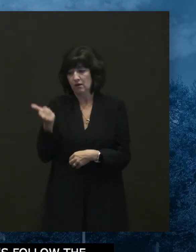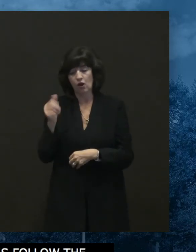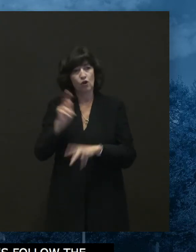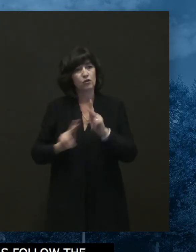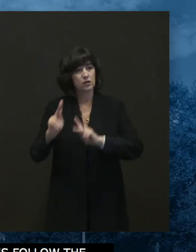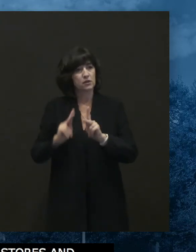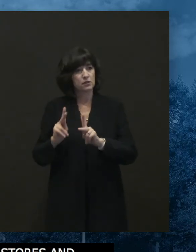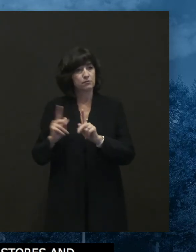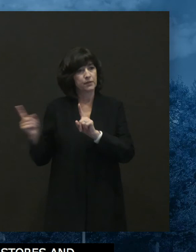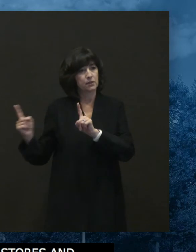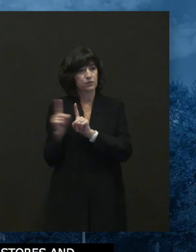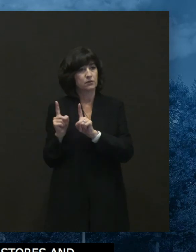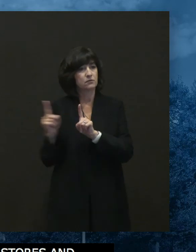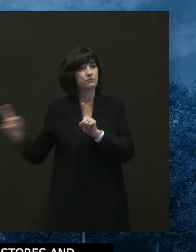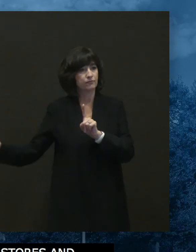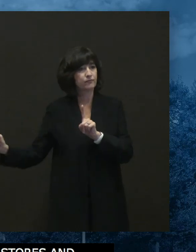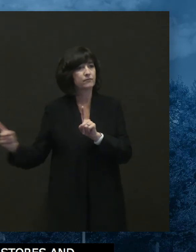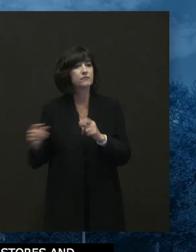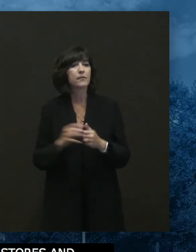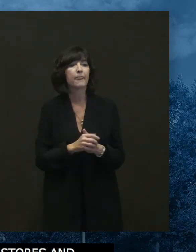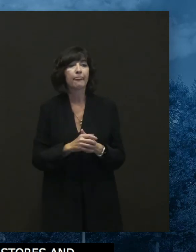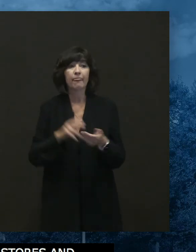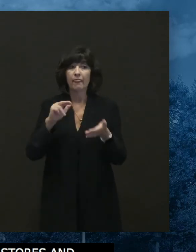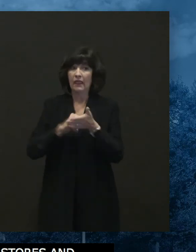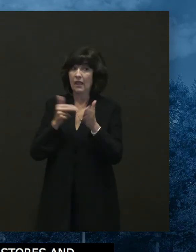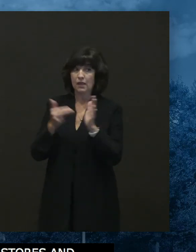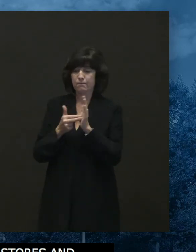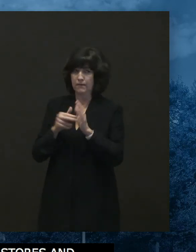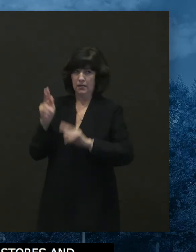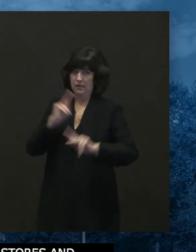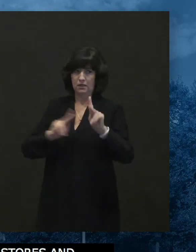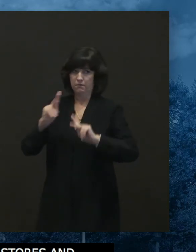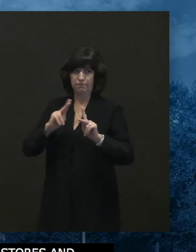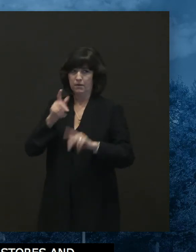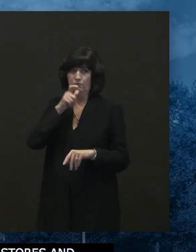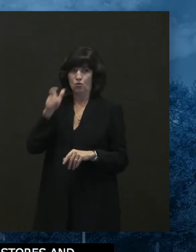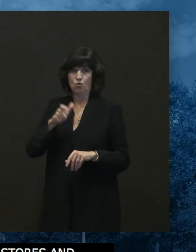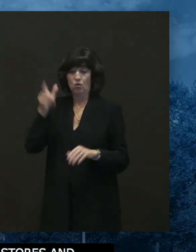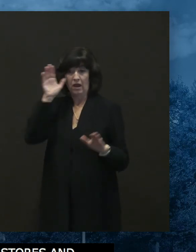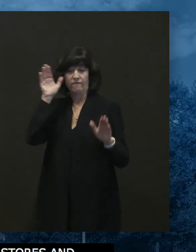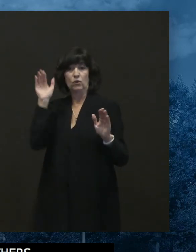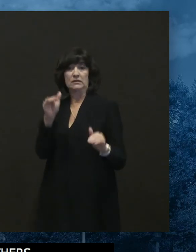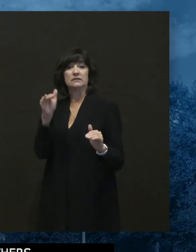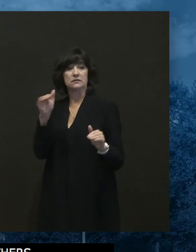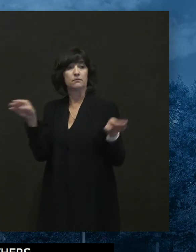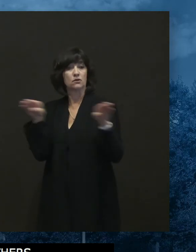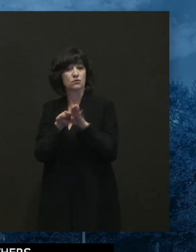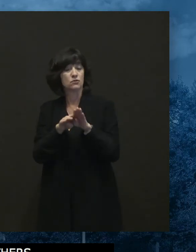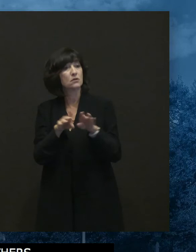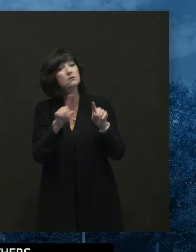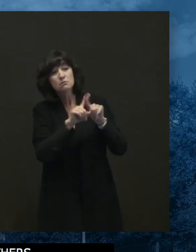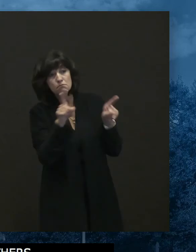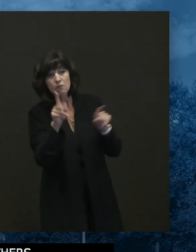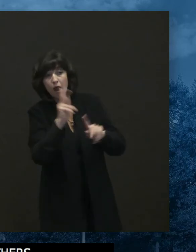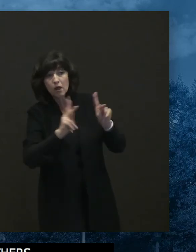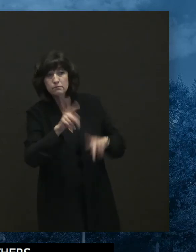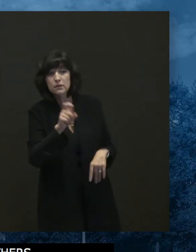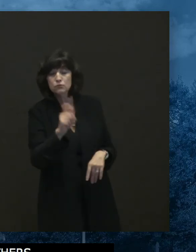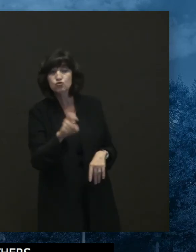hearing you correctly, people should not be bracing for repercussions because of this uptick. No, but they should be cautious. Right. And they